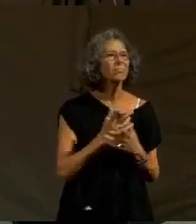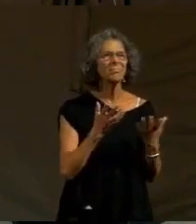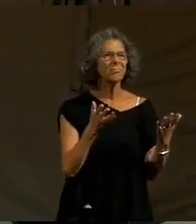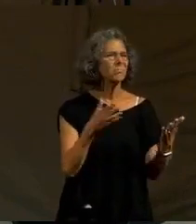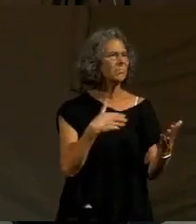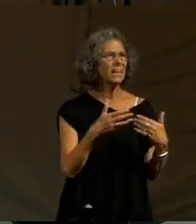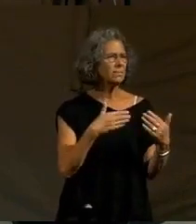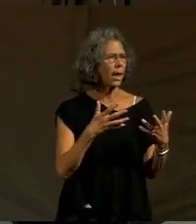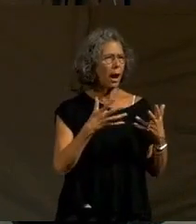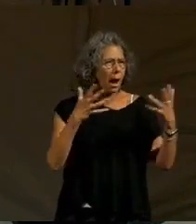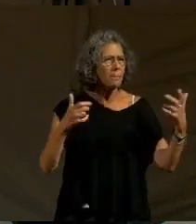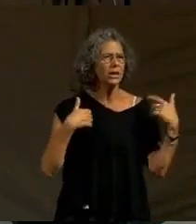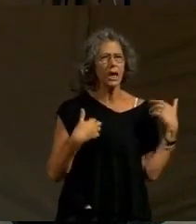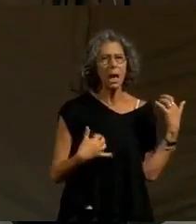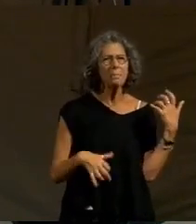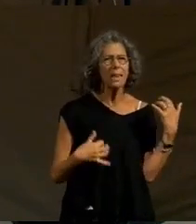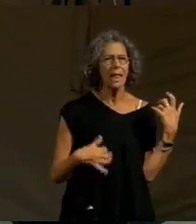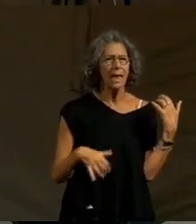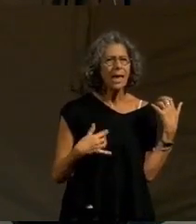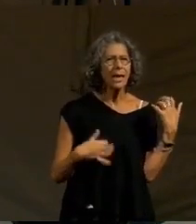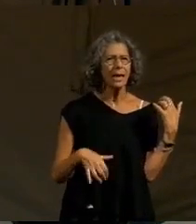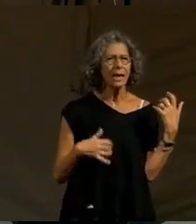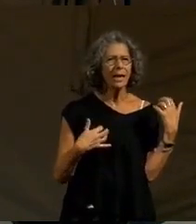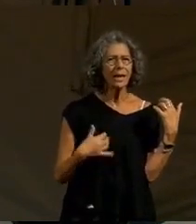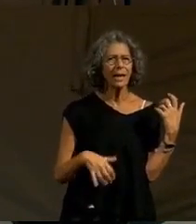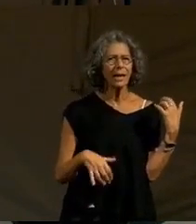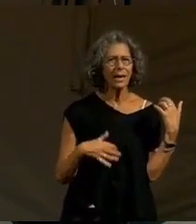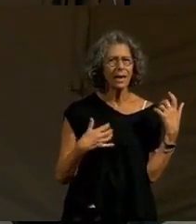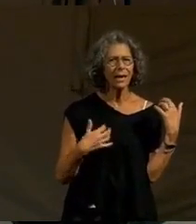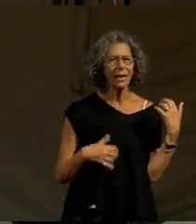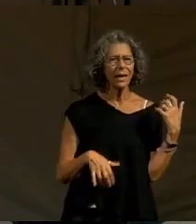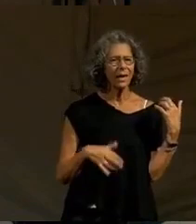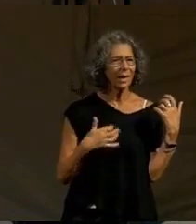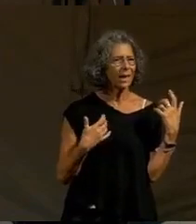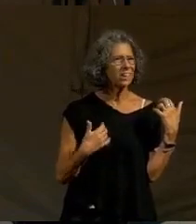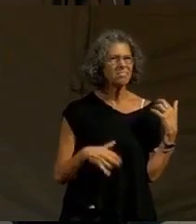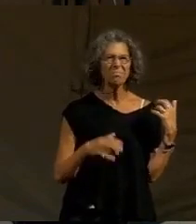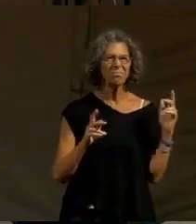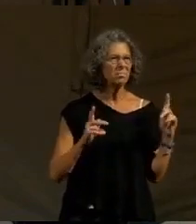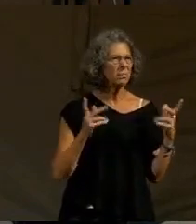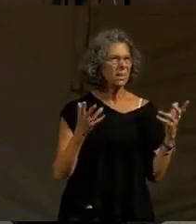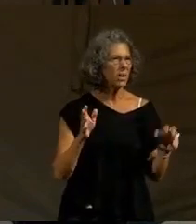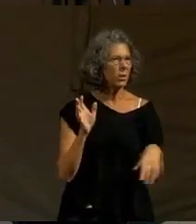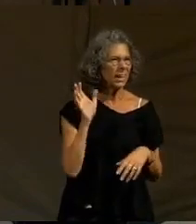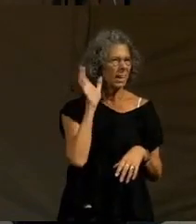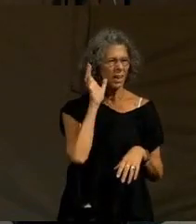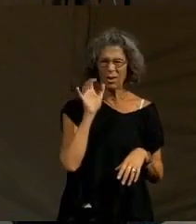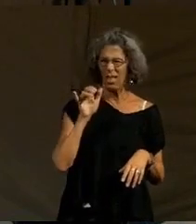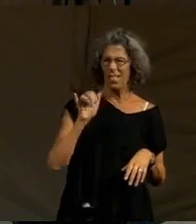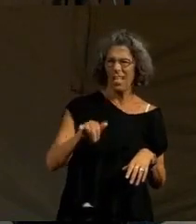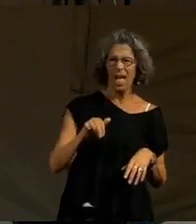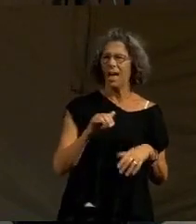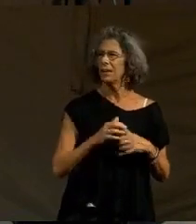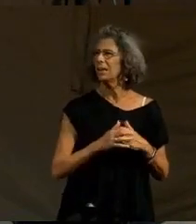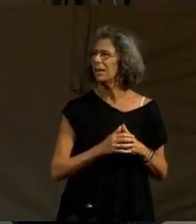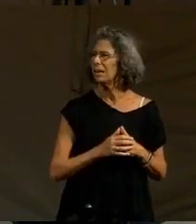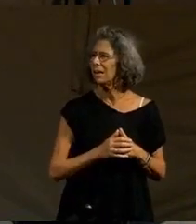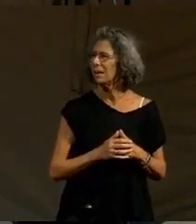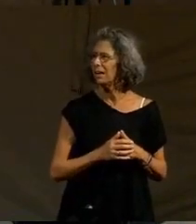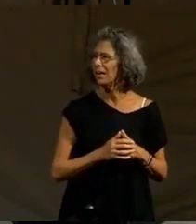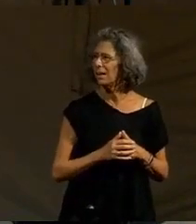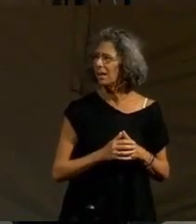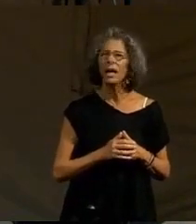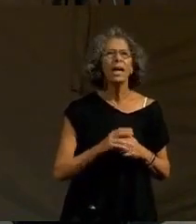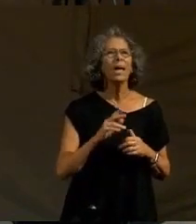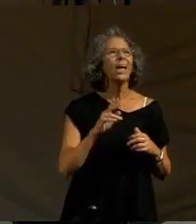guitar, nobody wanted to hear the acoustic guitar. People would say things like, play some